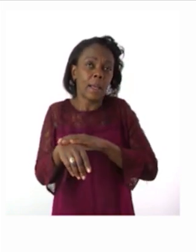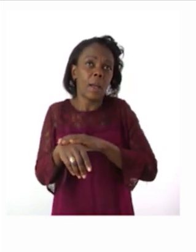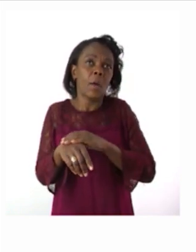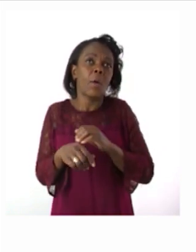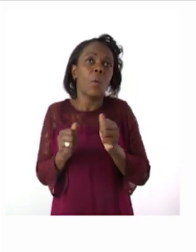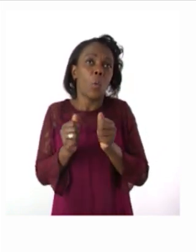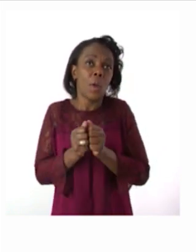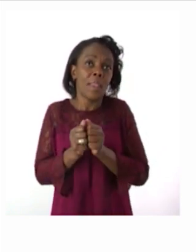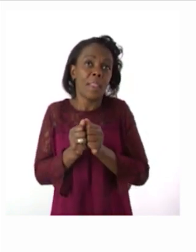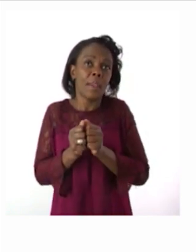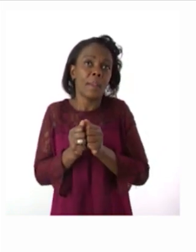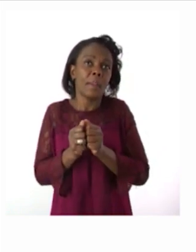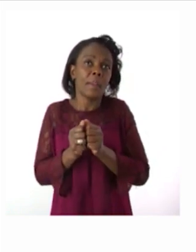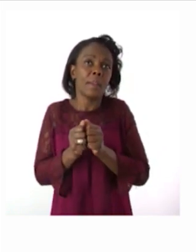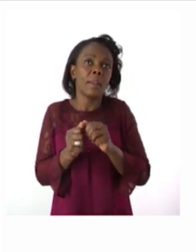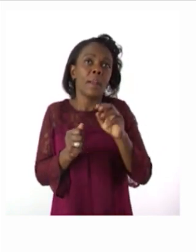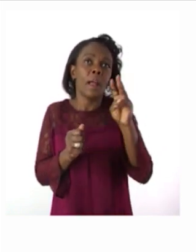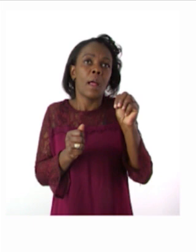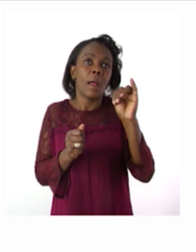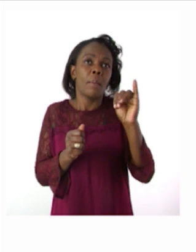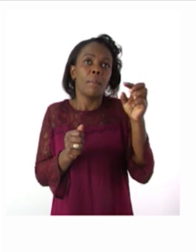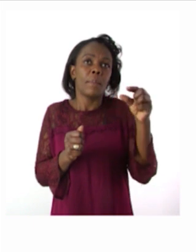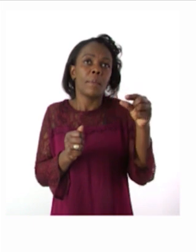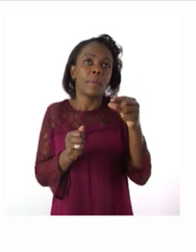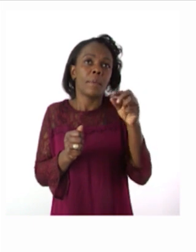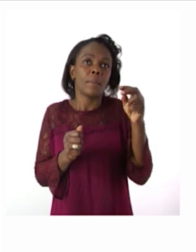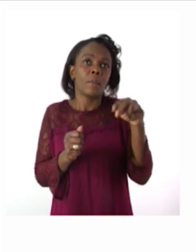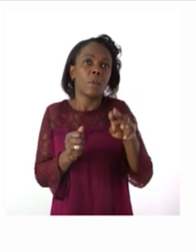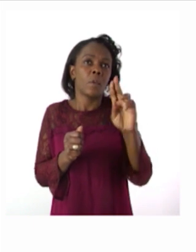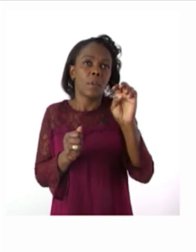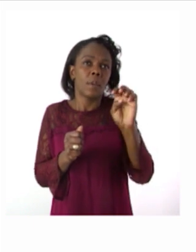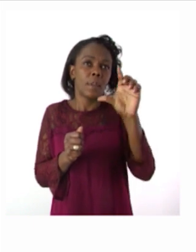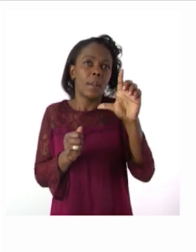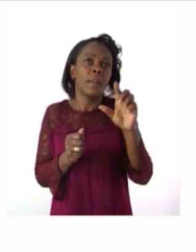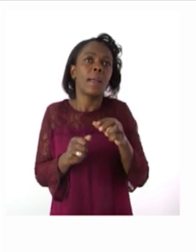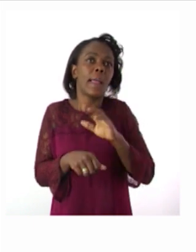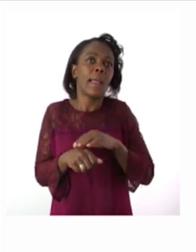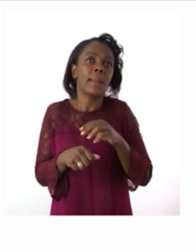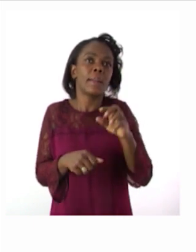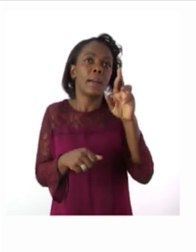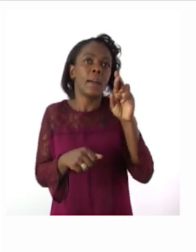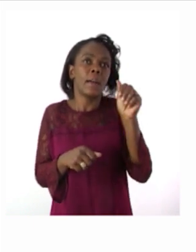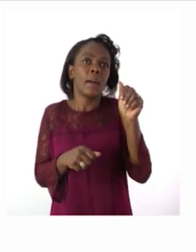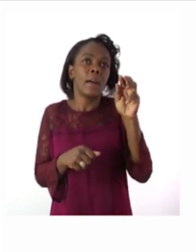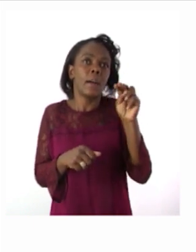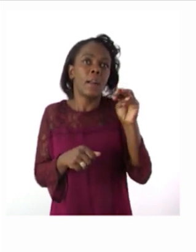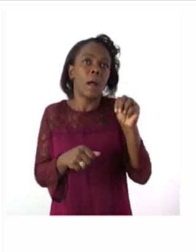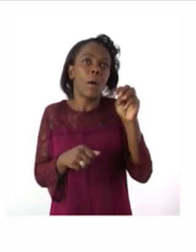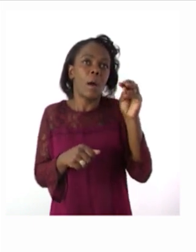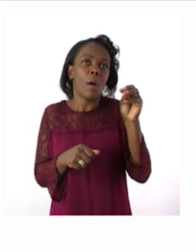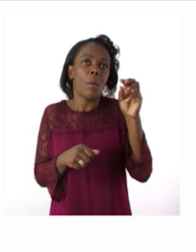Tyler plays tag with Miguel and Ramon. How many people are there? Tyler is playing tag